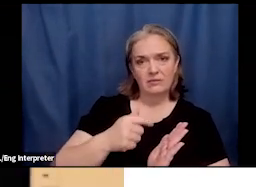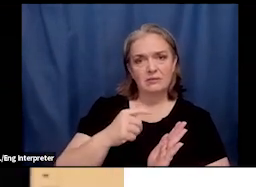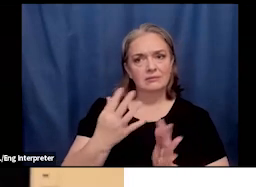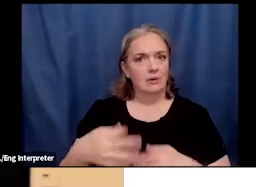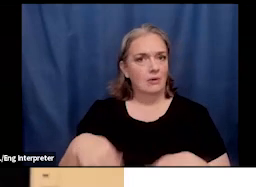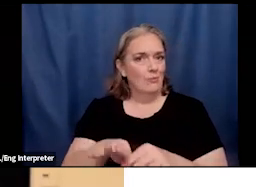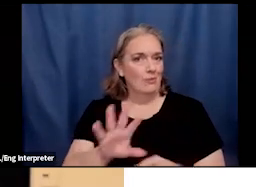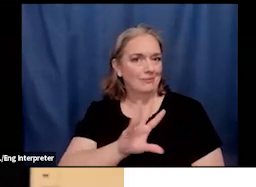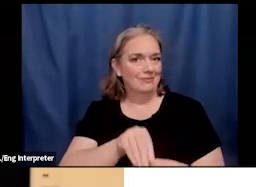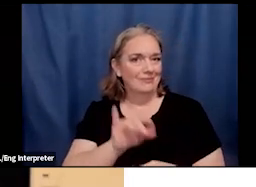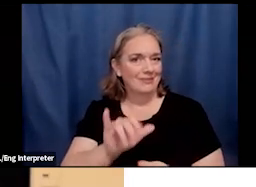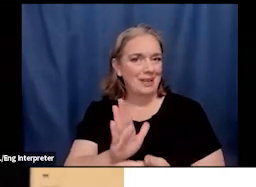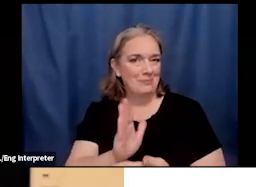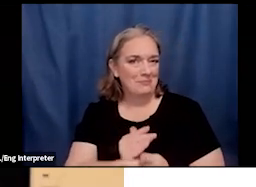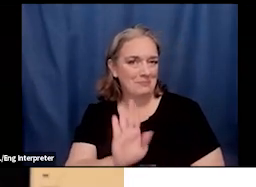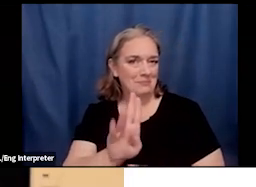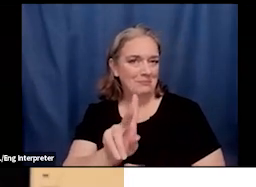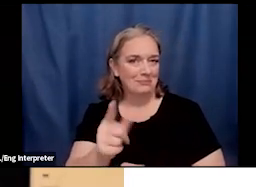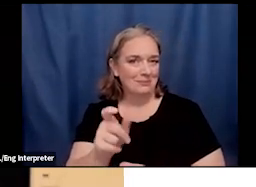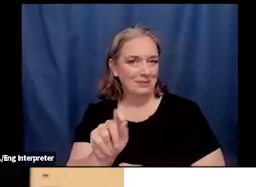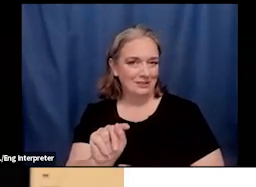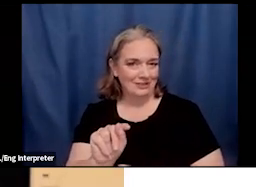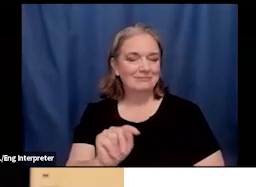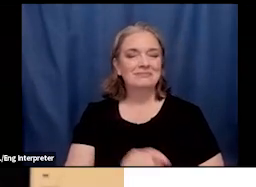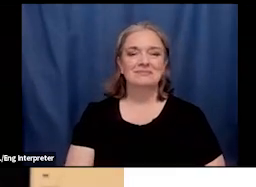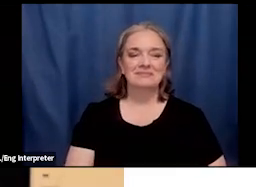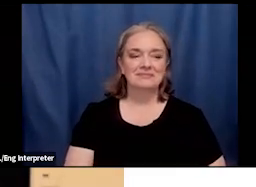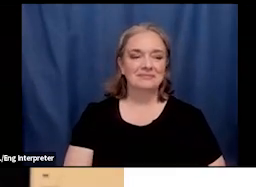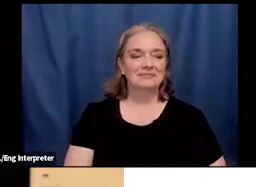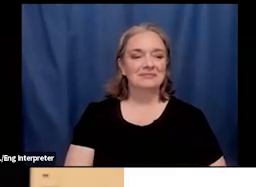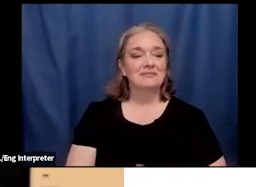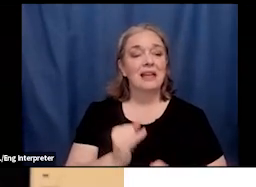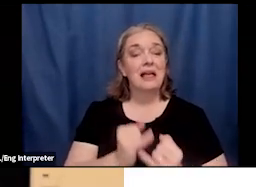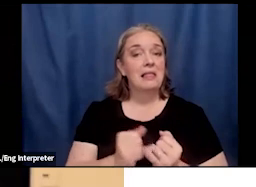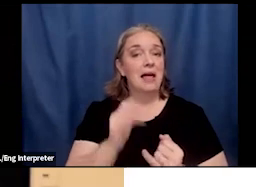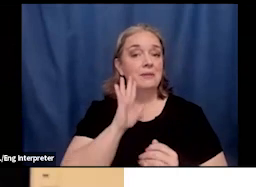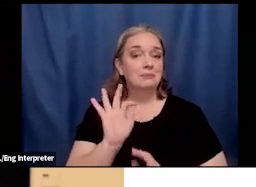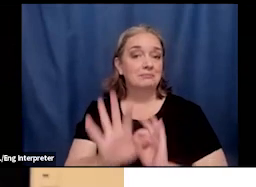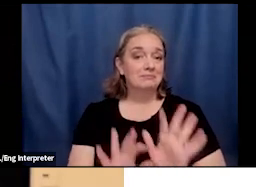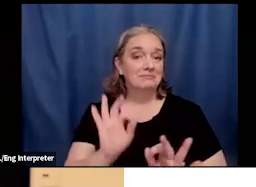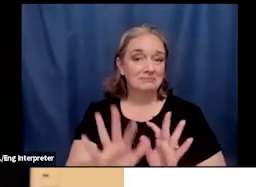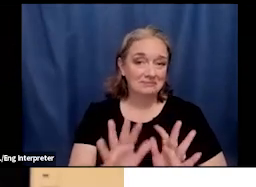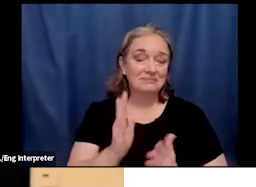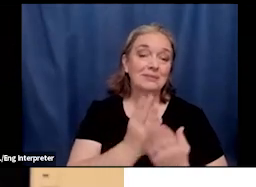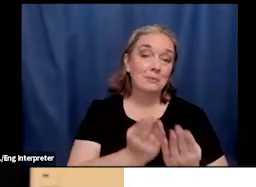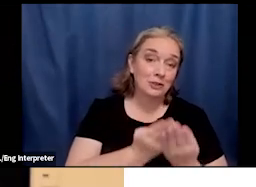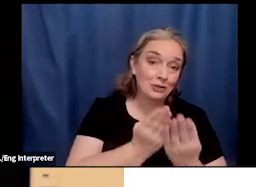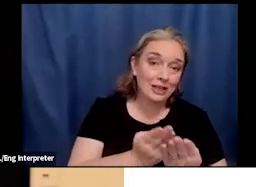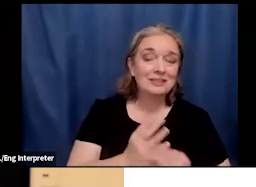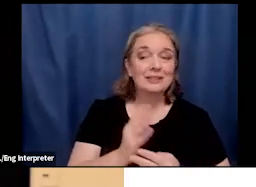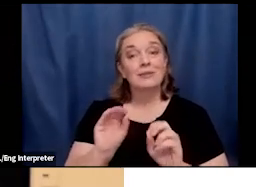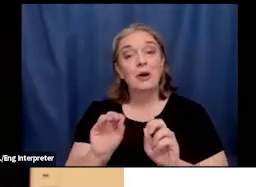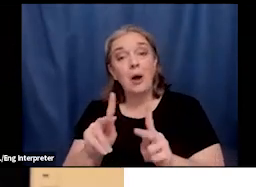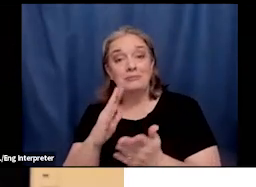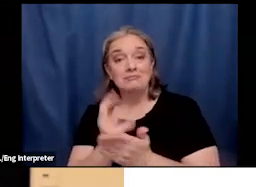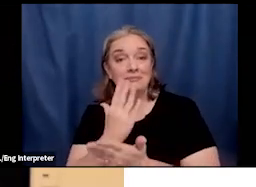budget pieces for the application. And then I'll wrap it up with some suggestions, some opportunities for support, and then time